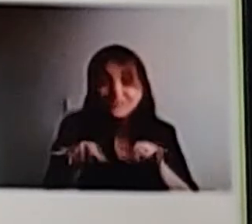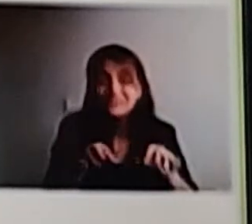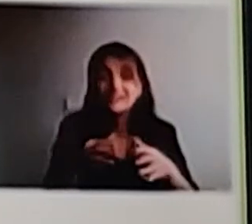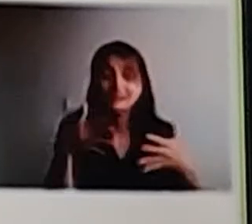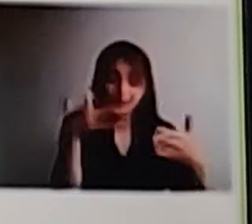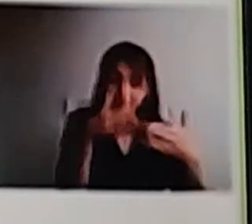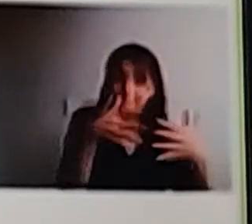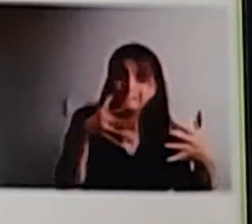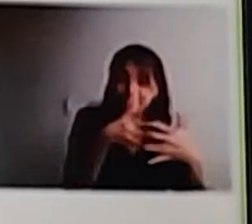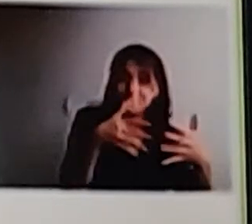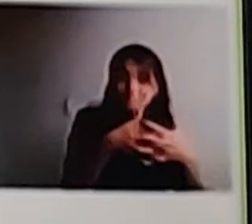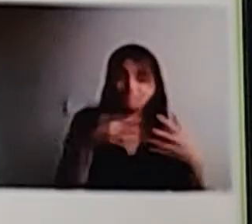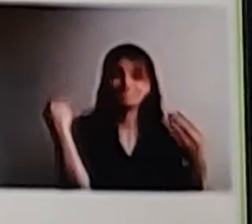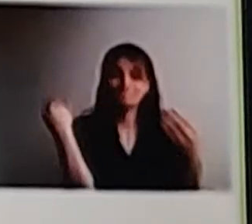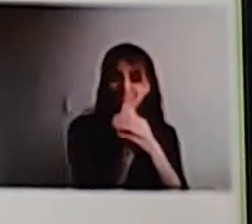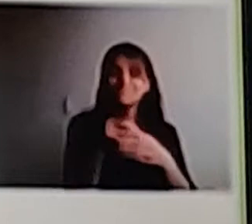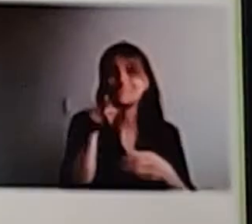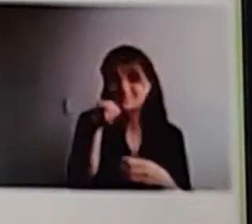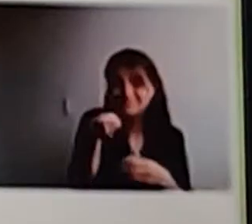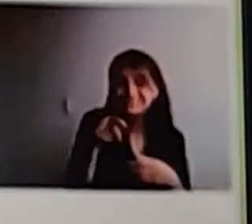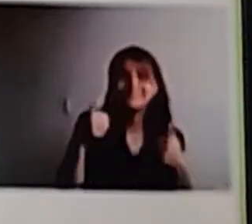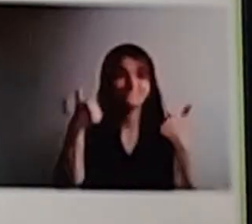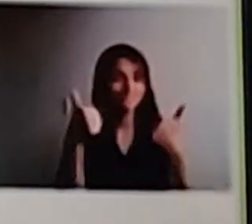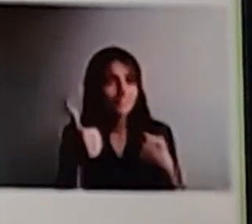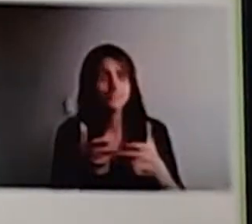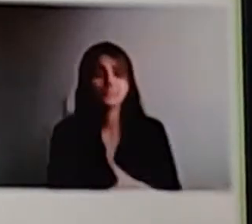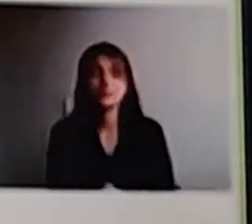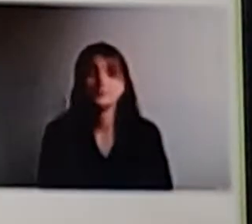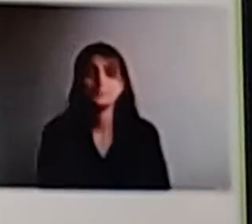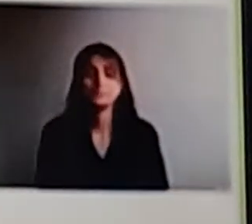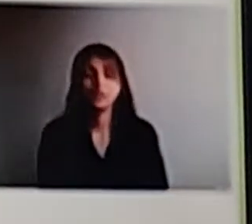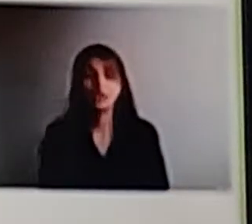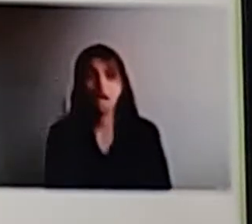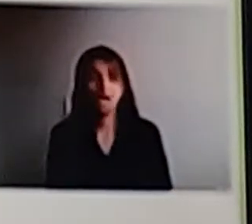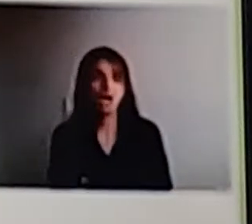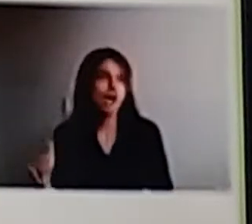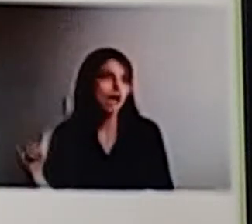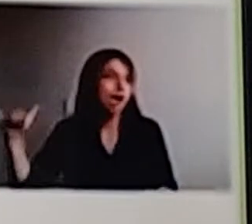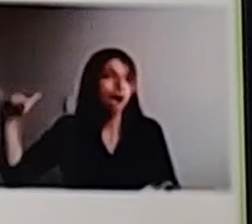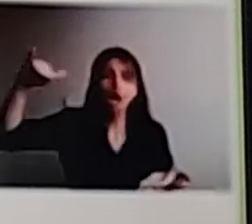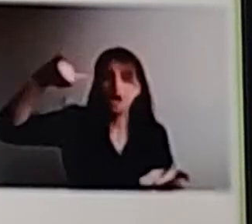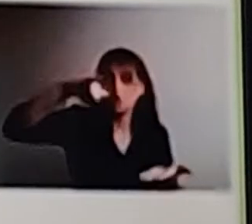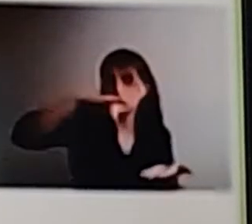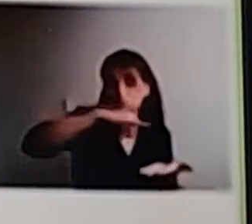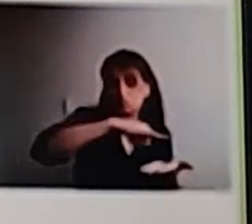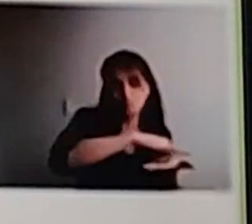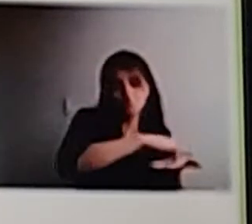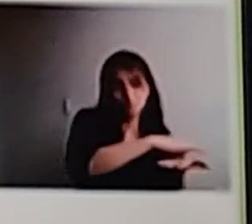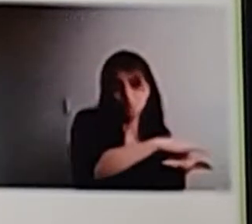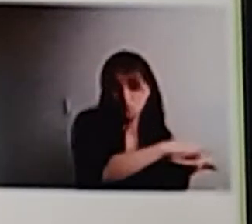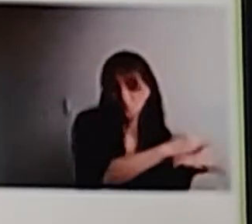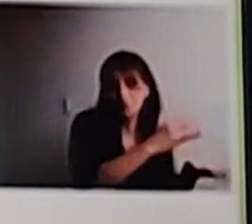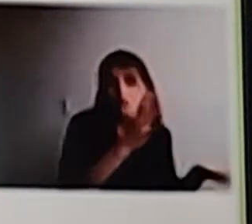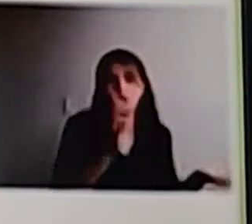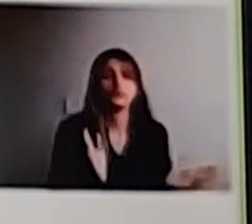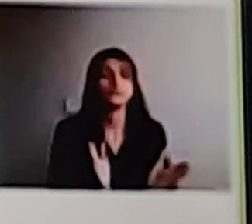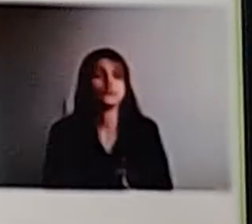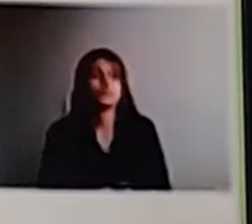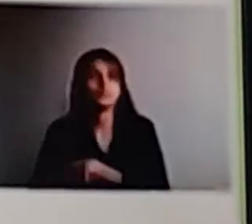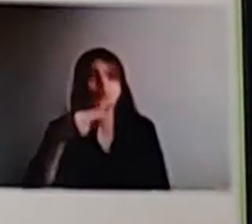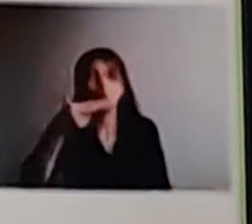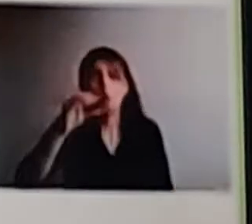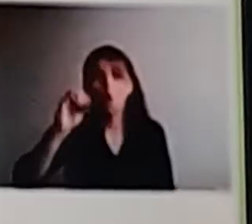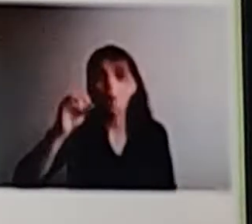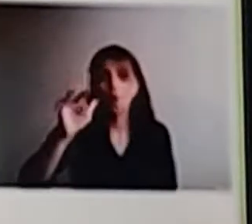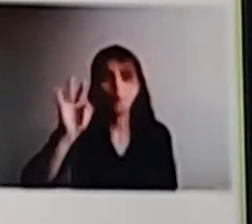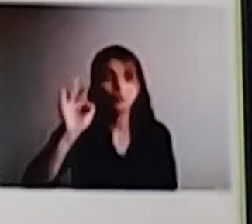airport, hotels, all sectors. If we start the video, please, and we put the sign, this sign, which we